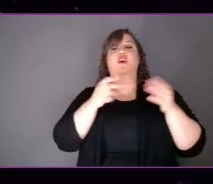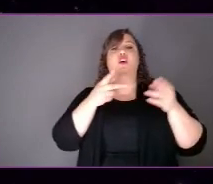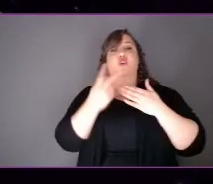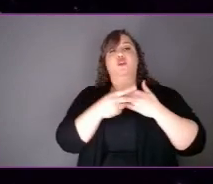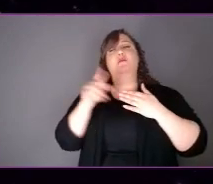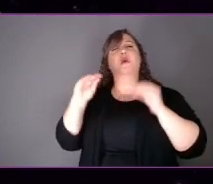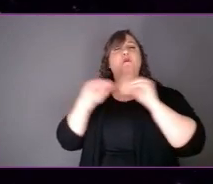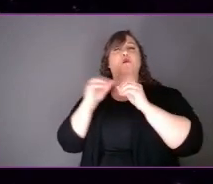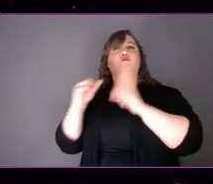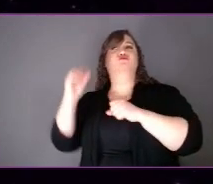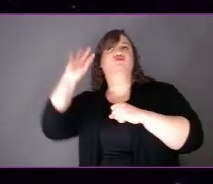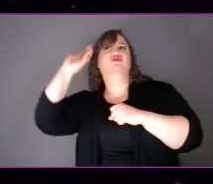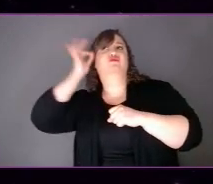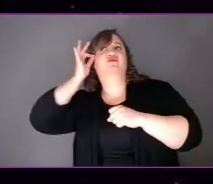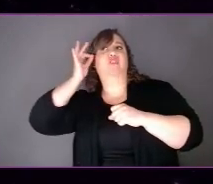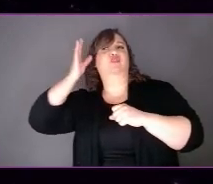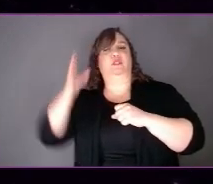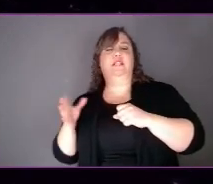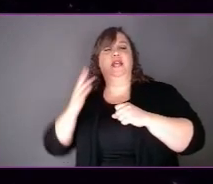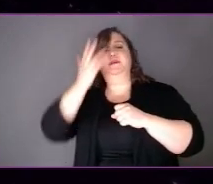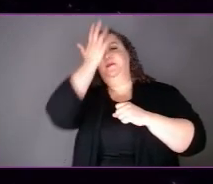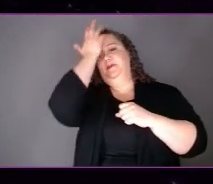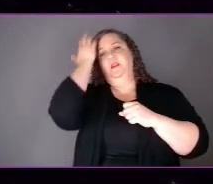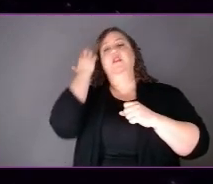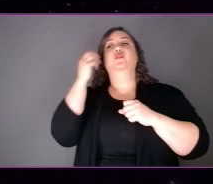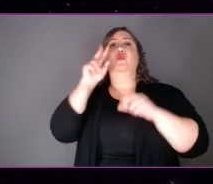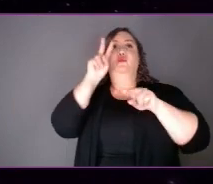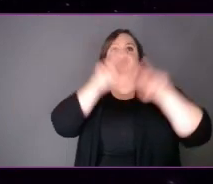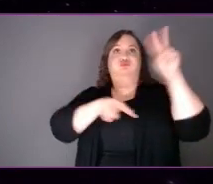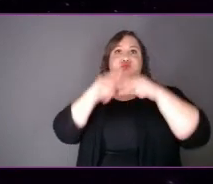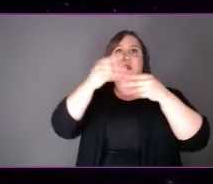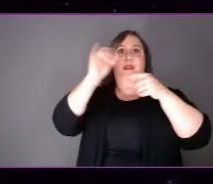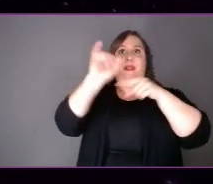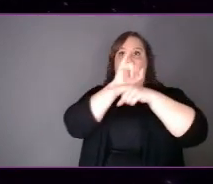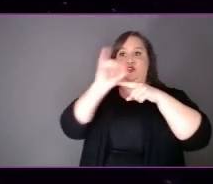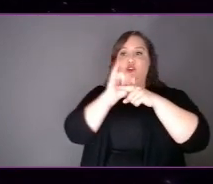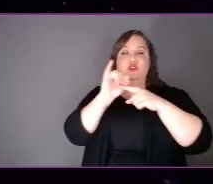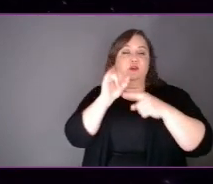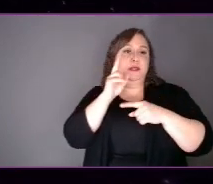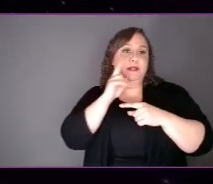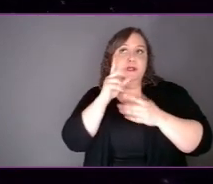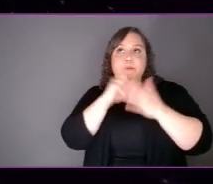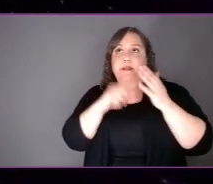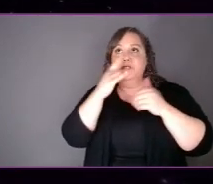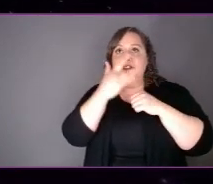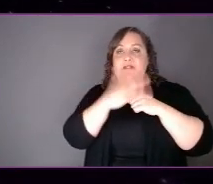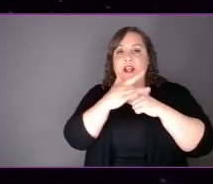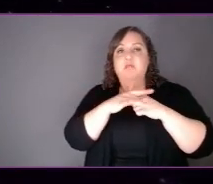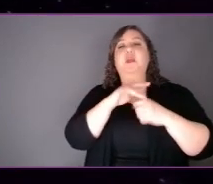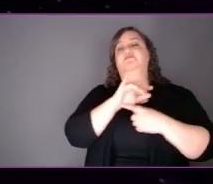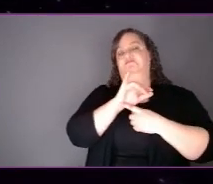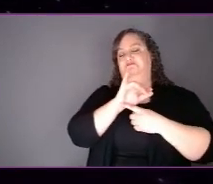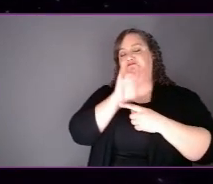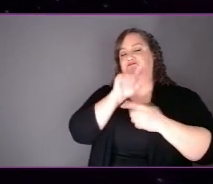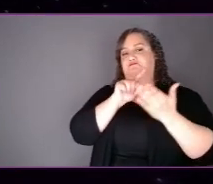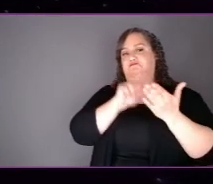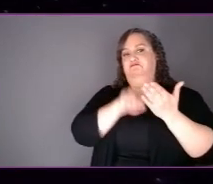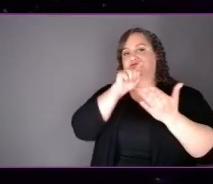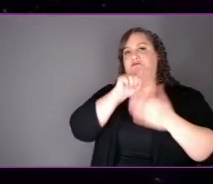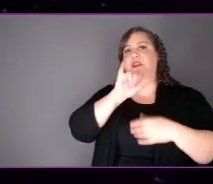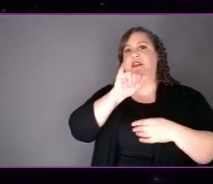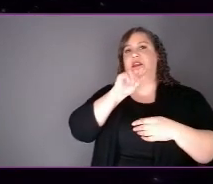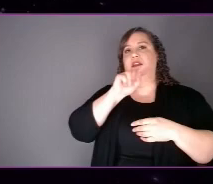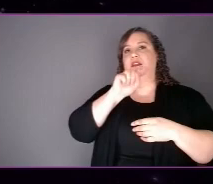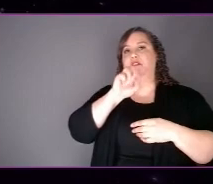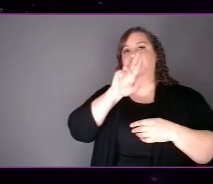So first, to view those internships and what's available, you can go ahead to intern.nasa.gov. NASA also has a few